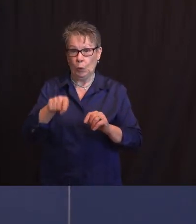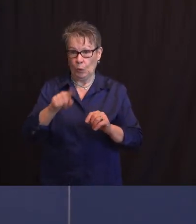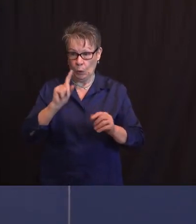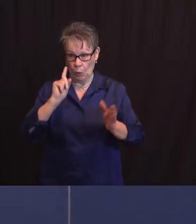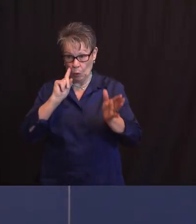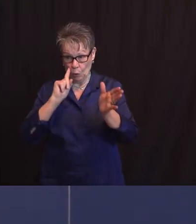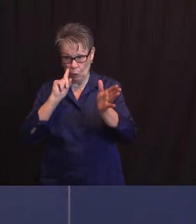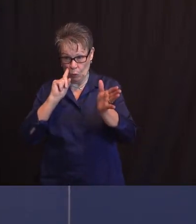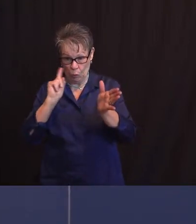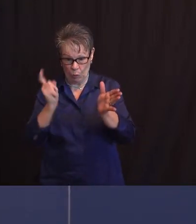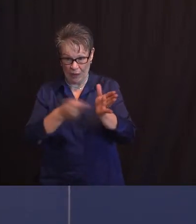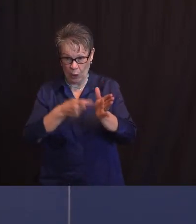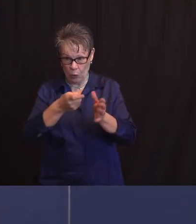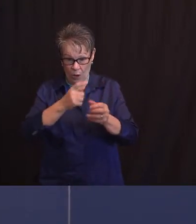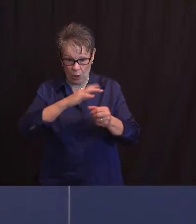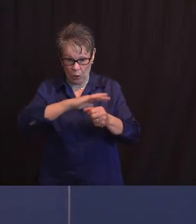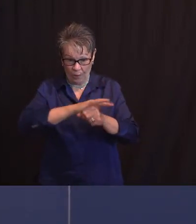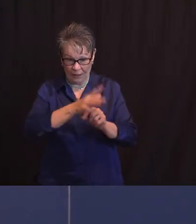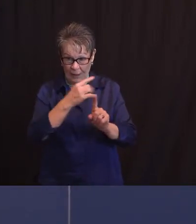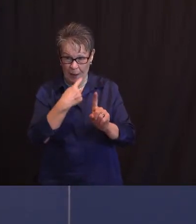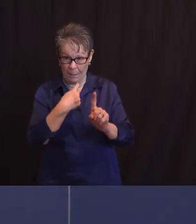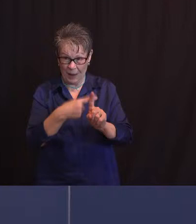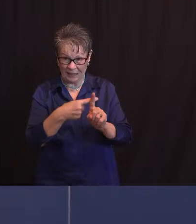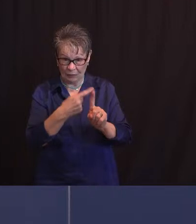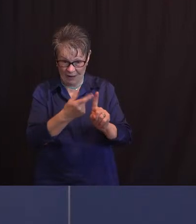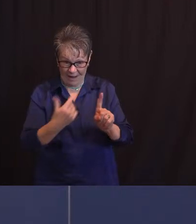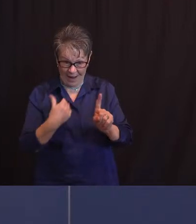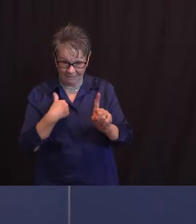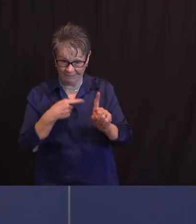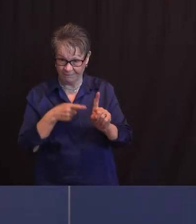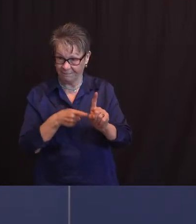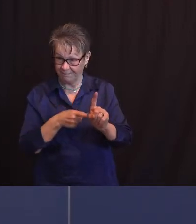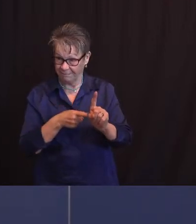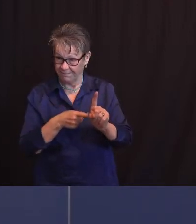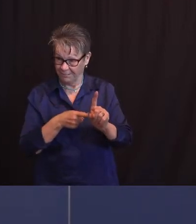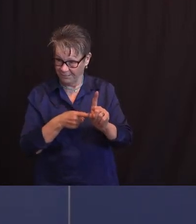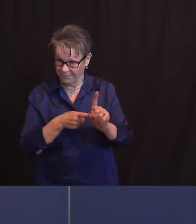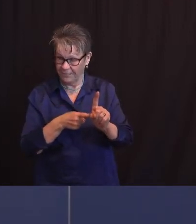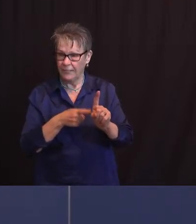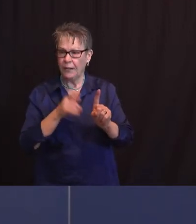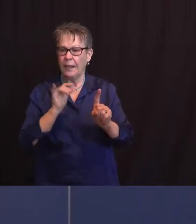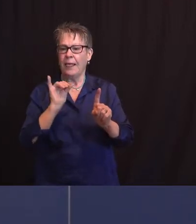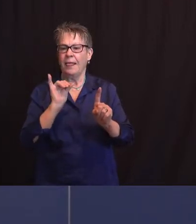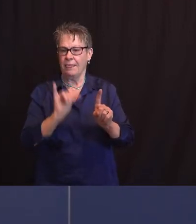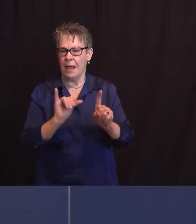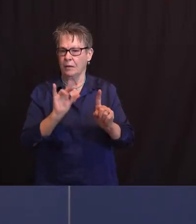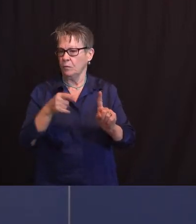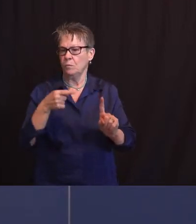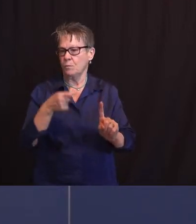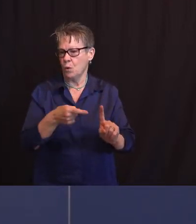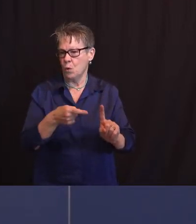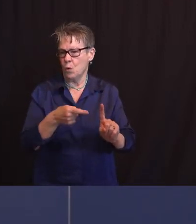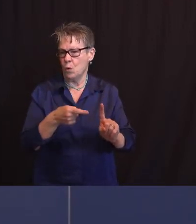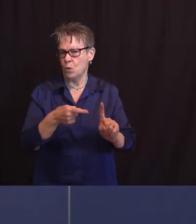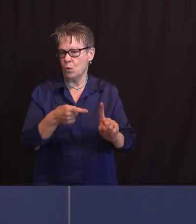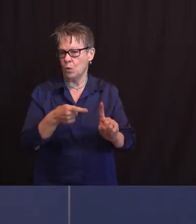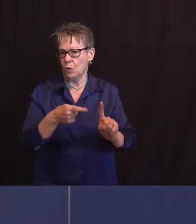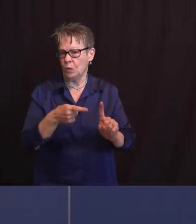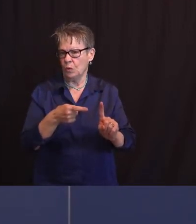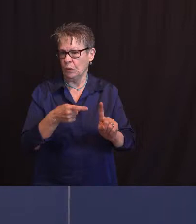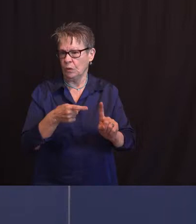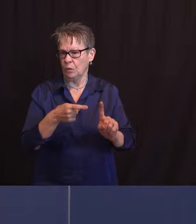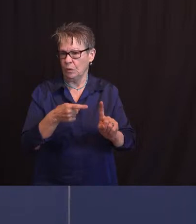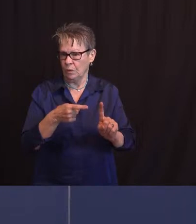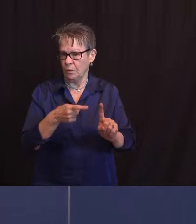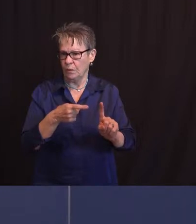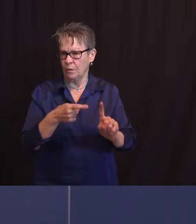positive case, that you're positive for SARS-CoV-2. That is the point that you take the intervention, that you